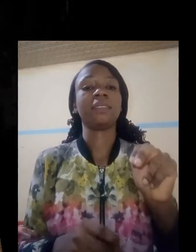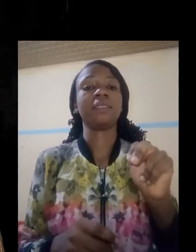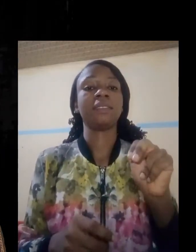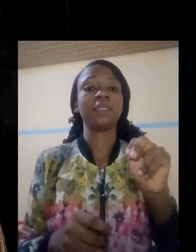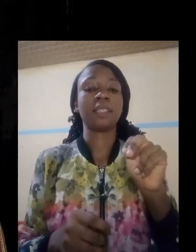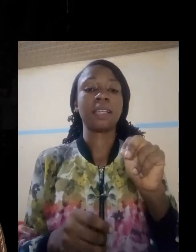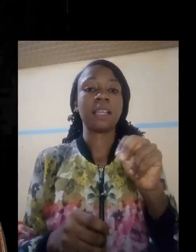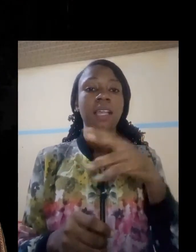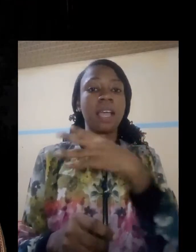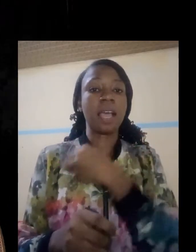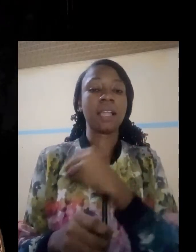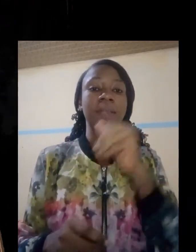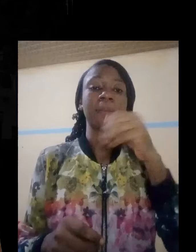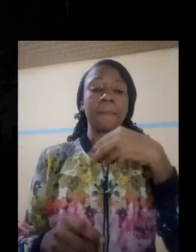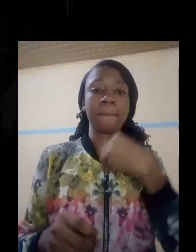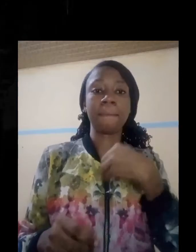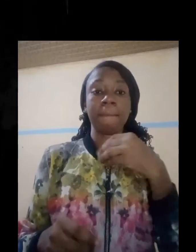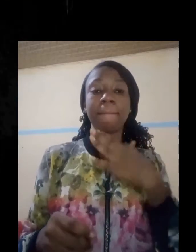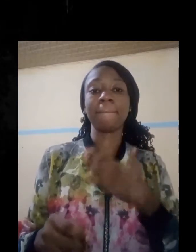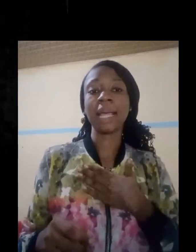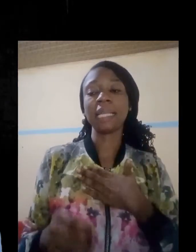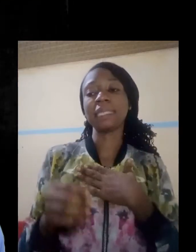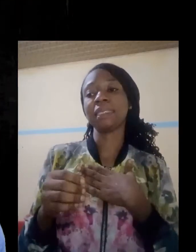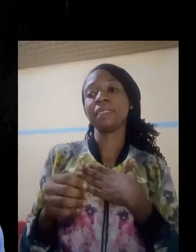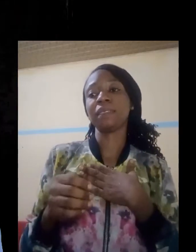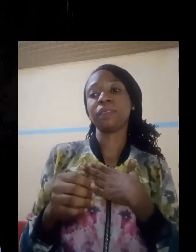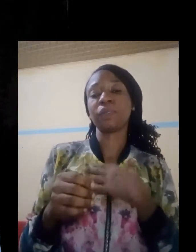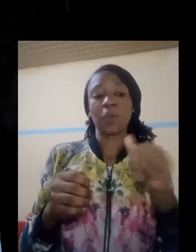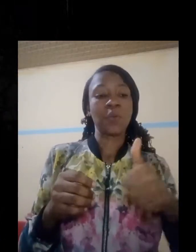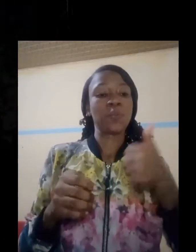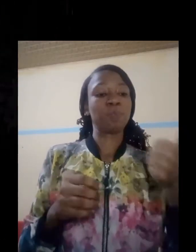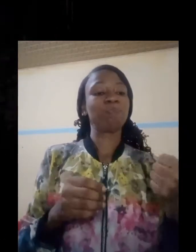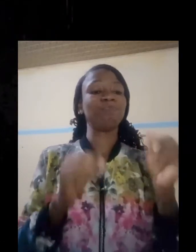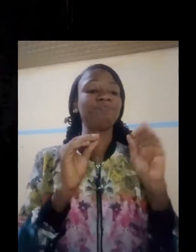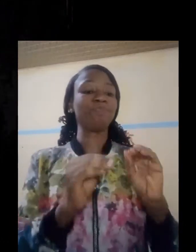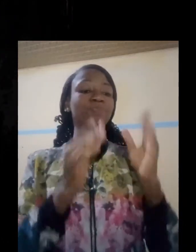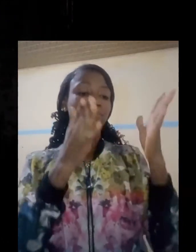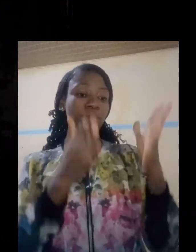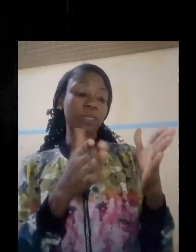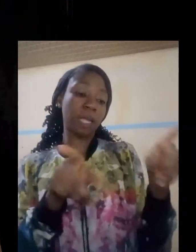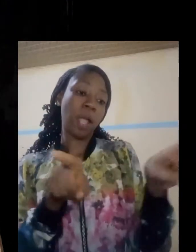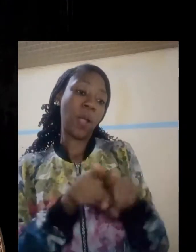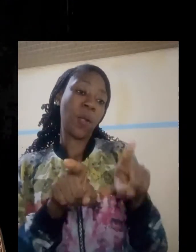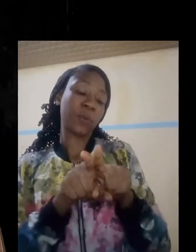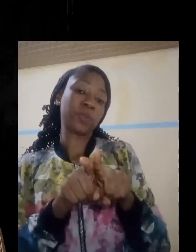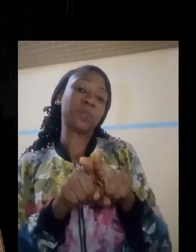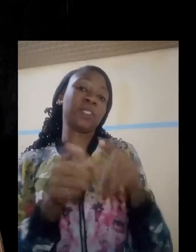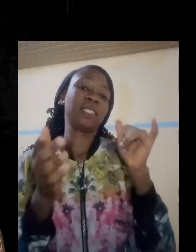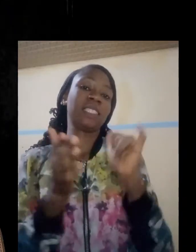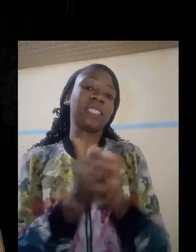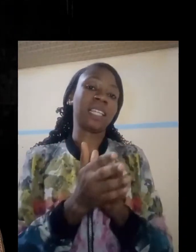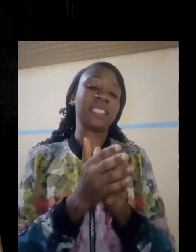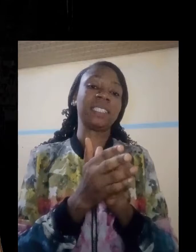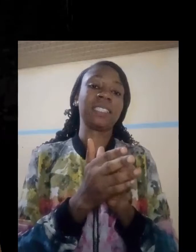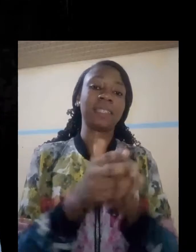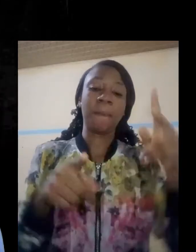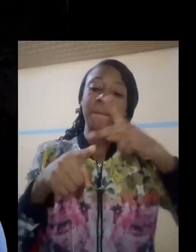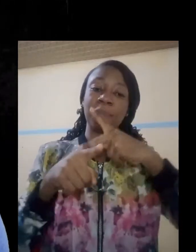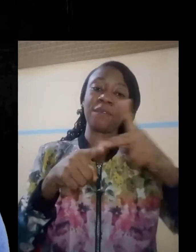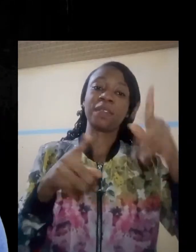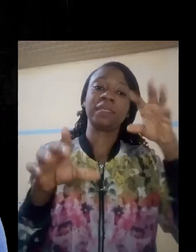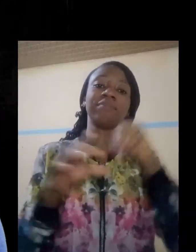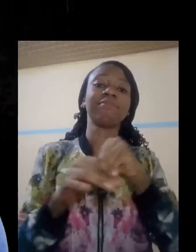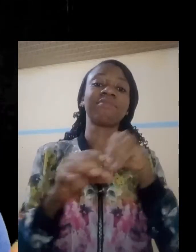my co-instructor, Dr. Mary Edward Agrona, who is one of the experts in African sign